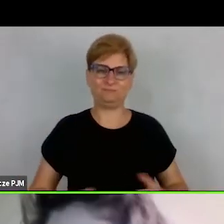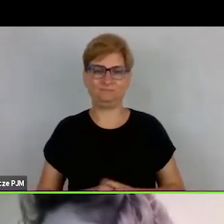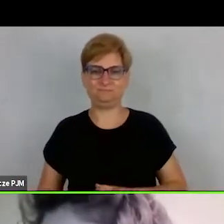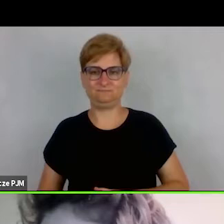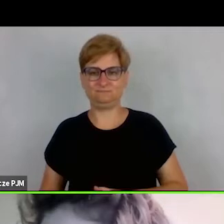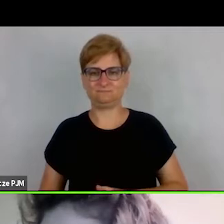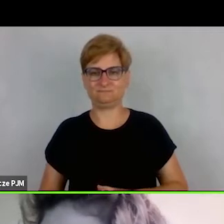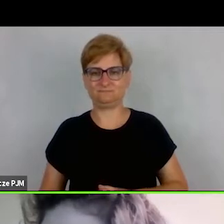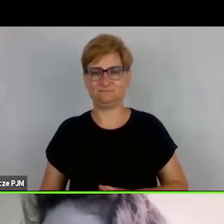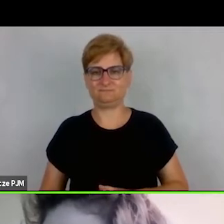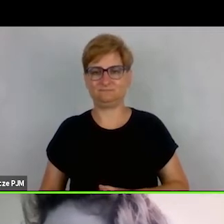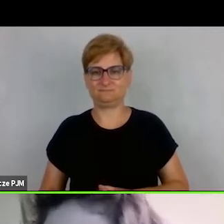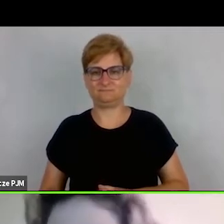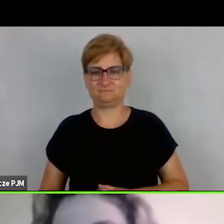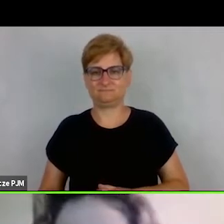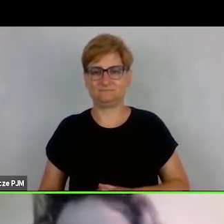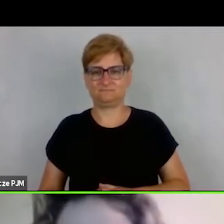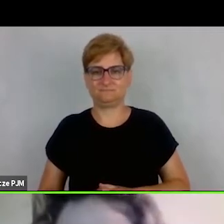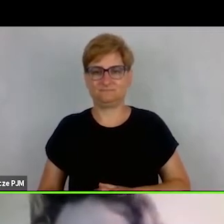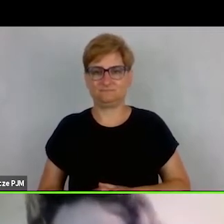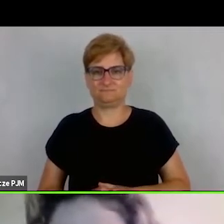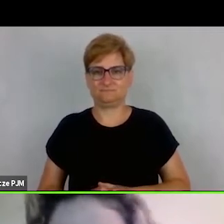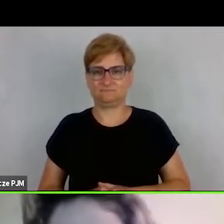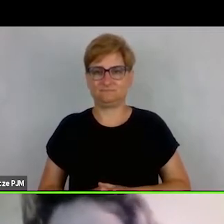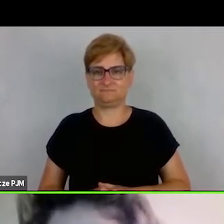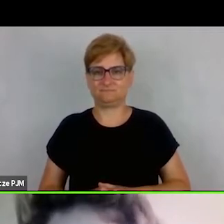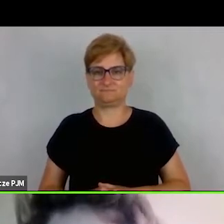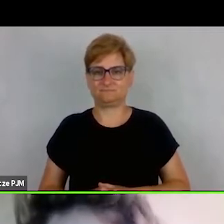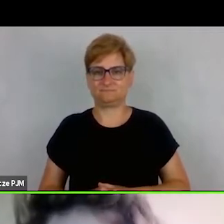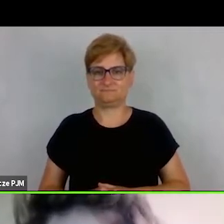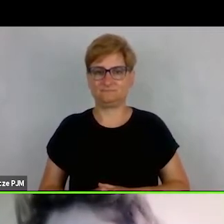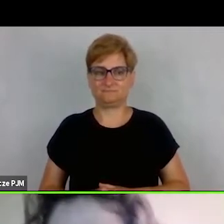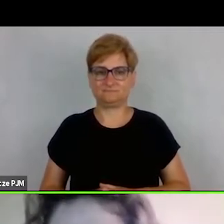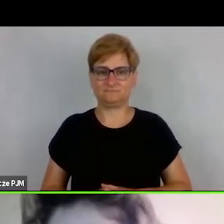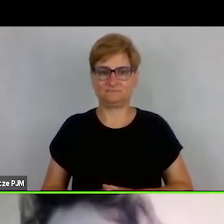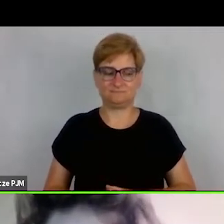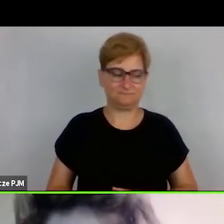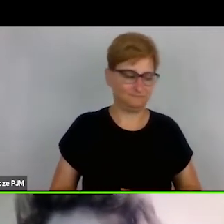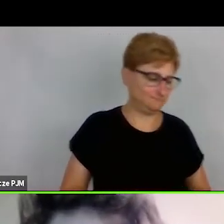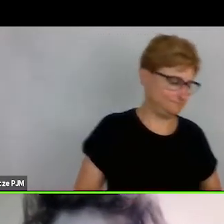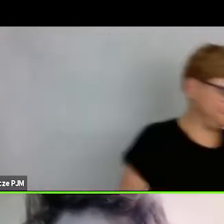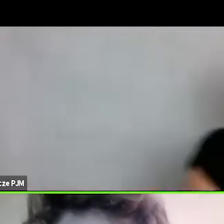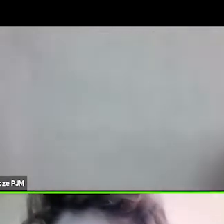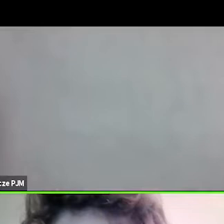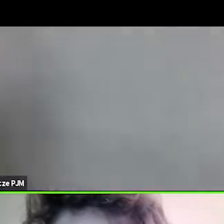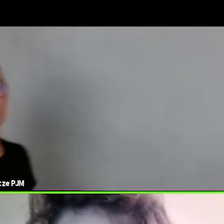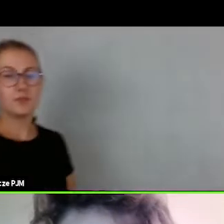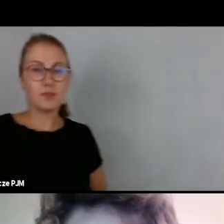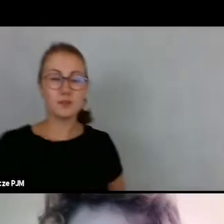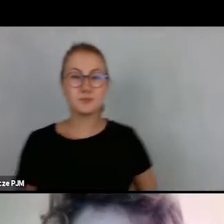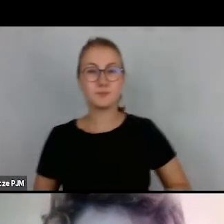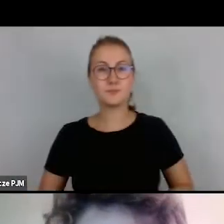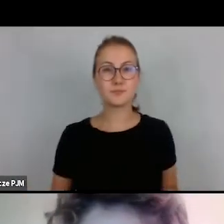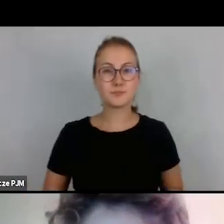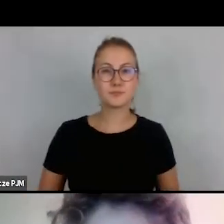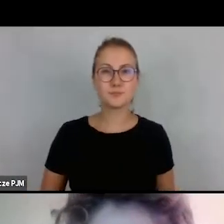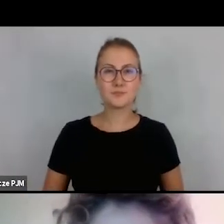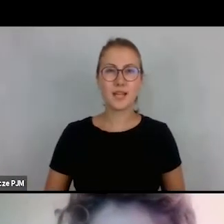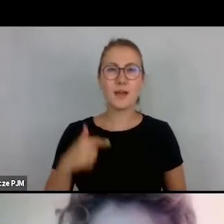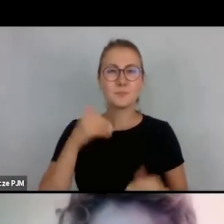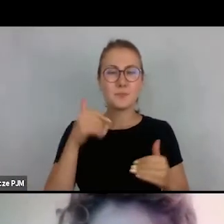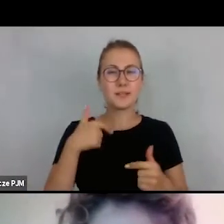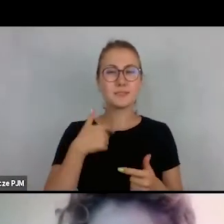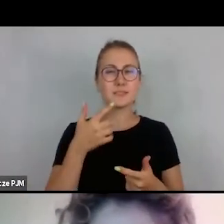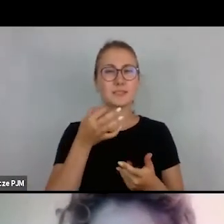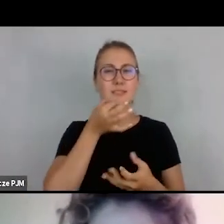the very beginning, like, what does it mean act like a man for you? What's your answer for this question? Yeah, that's a great question. You